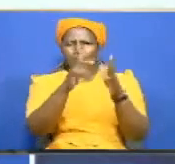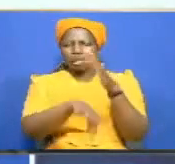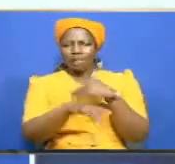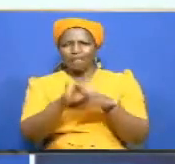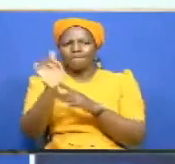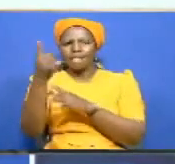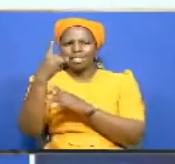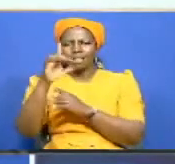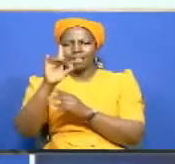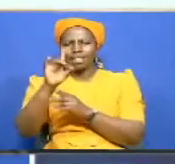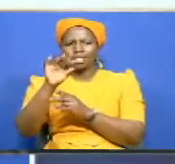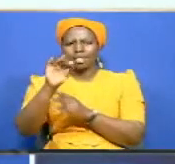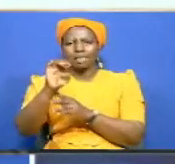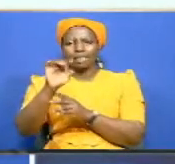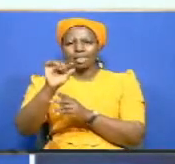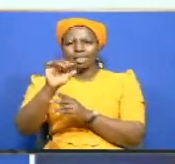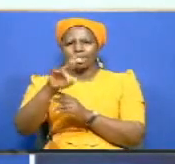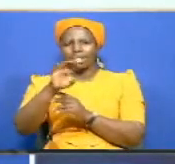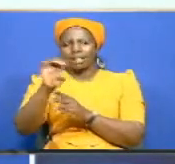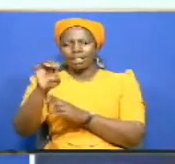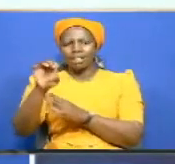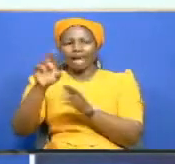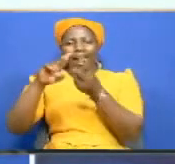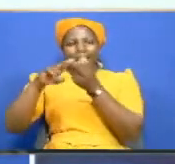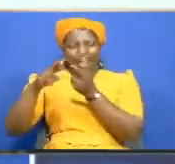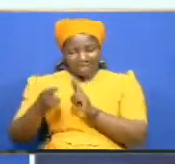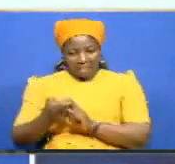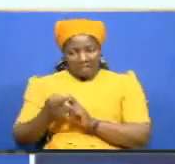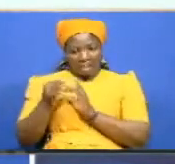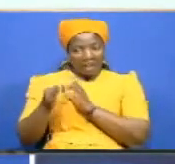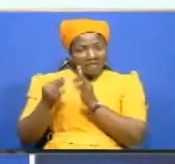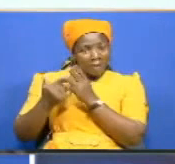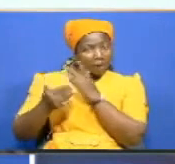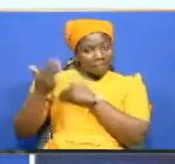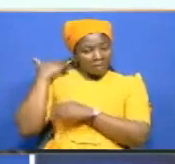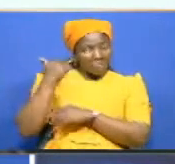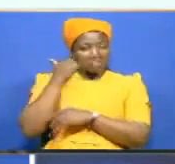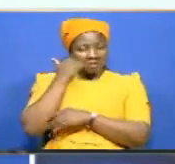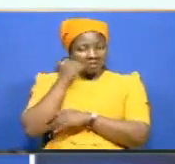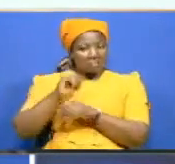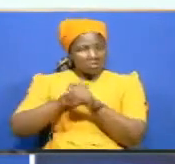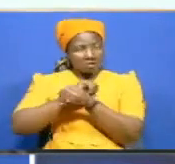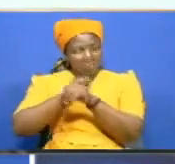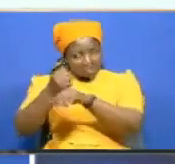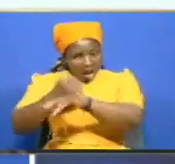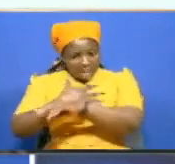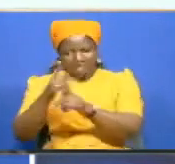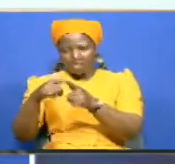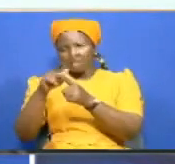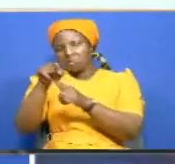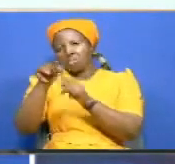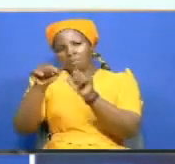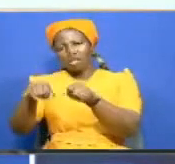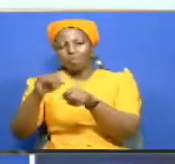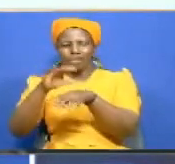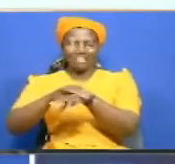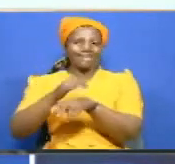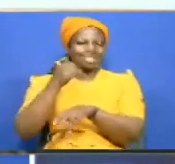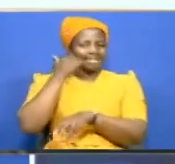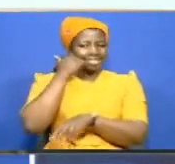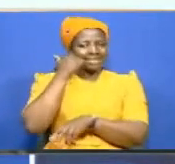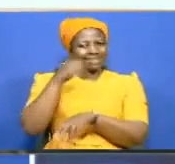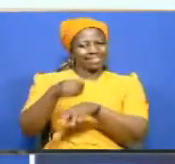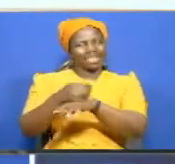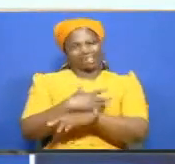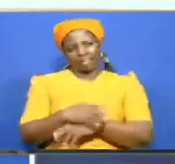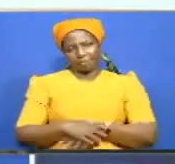if they had cancer, then the chance of you getting cancer is higher. Another risk factor is